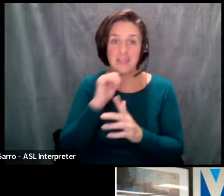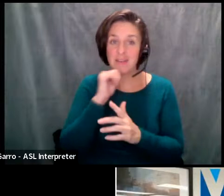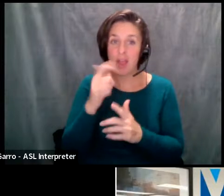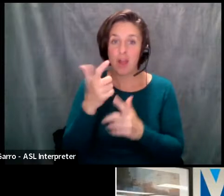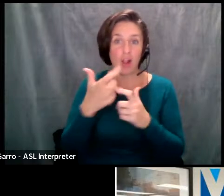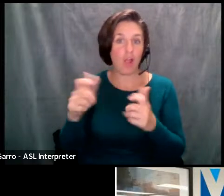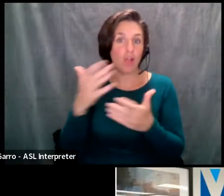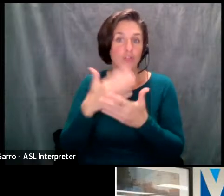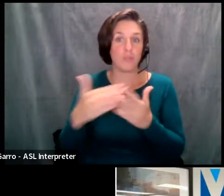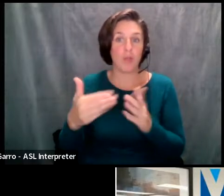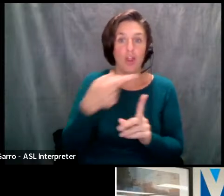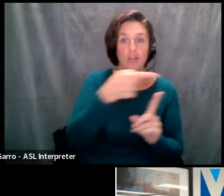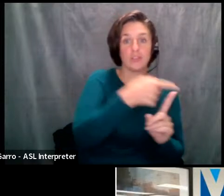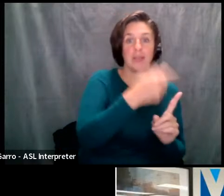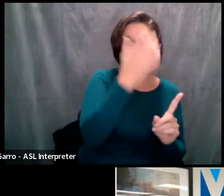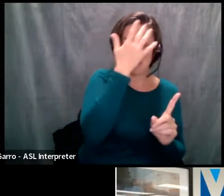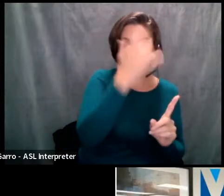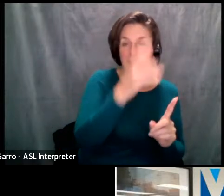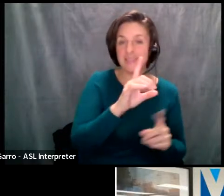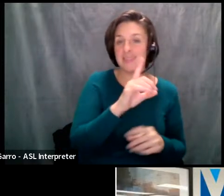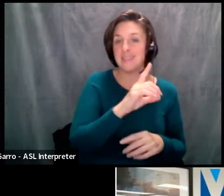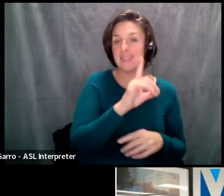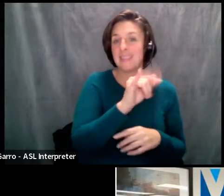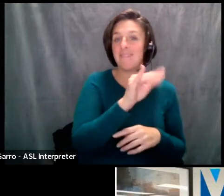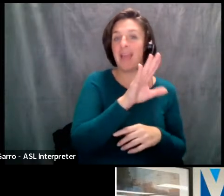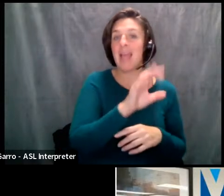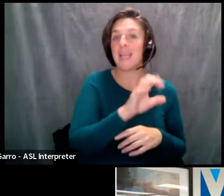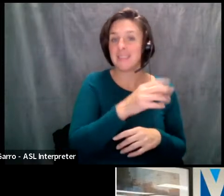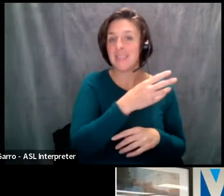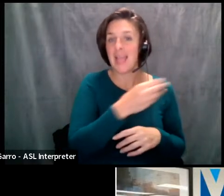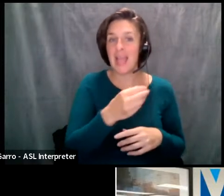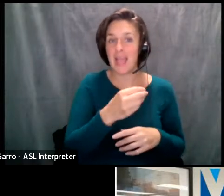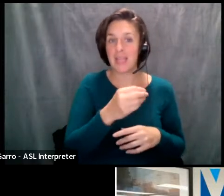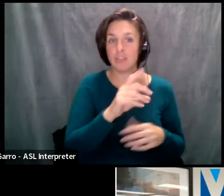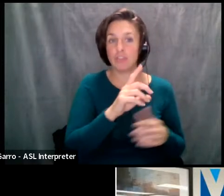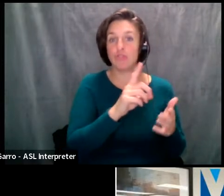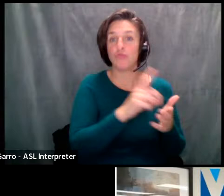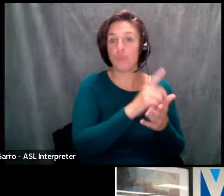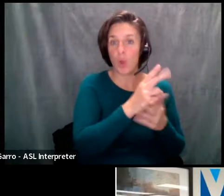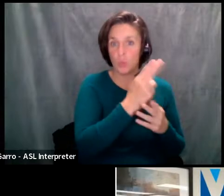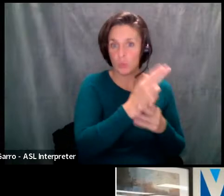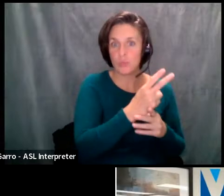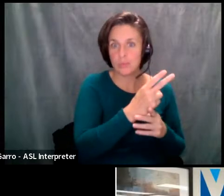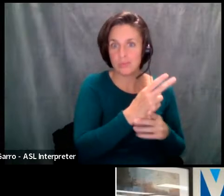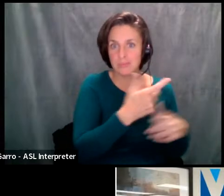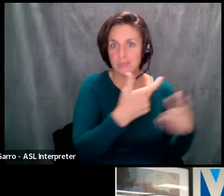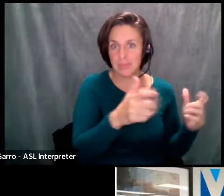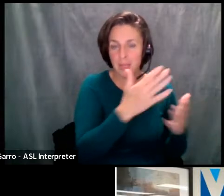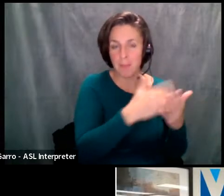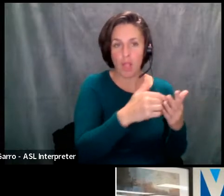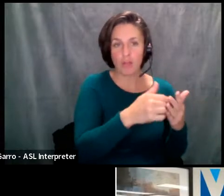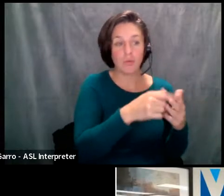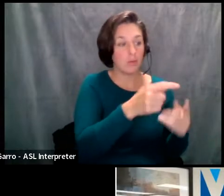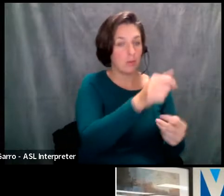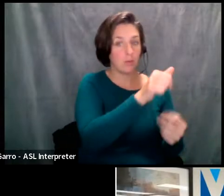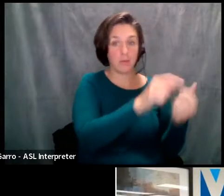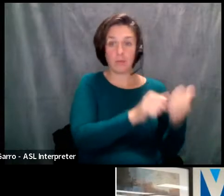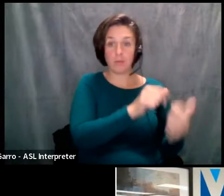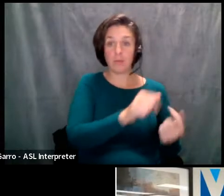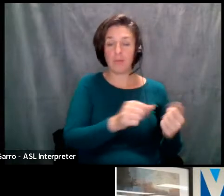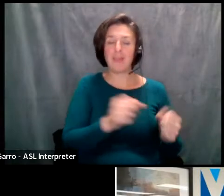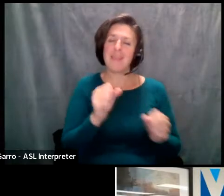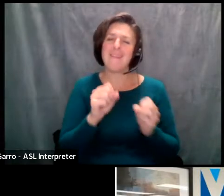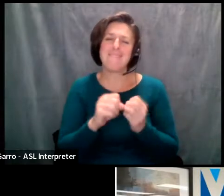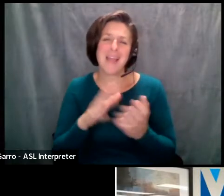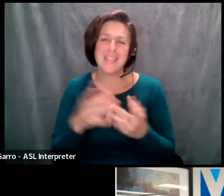because defiance and drug use were. And so when you eliminate all those, it makes the fights were happening. They were